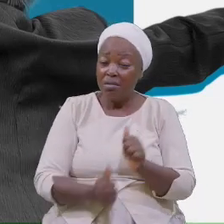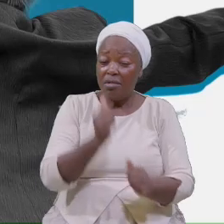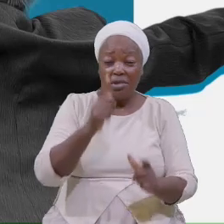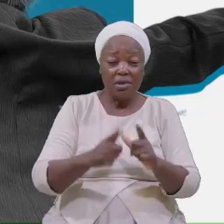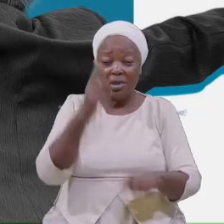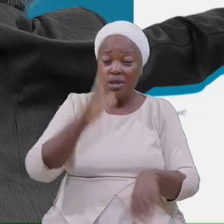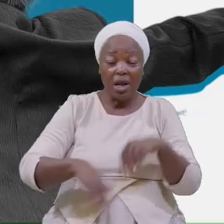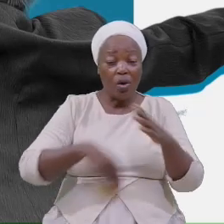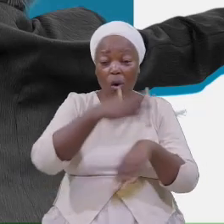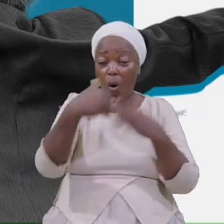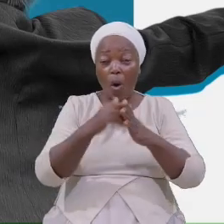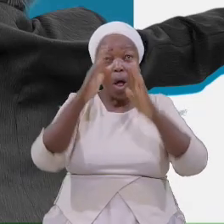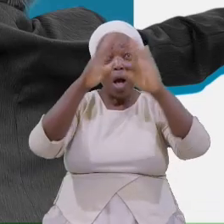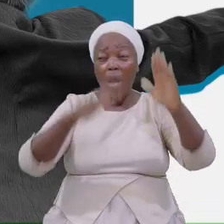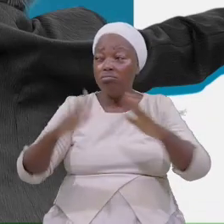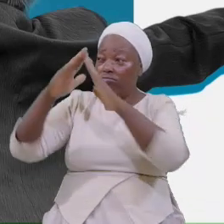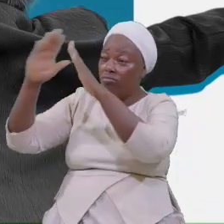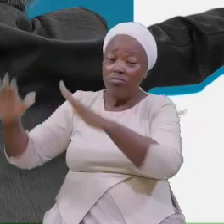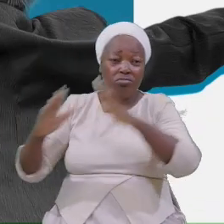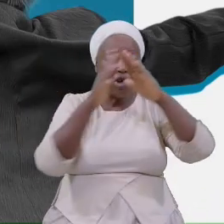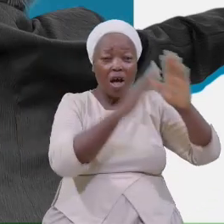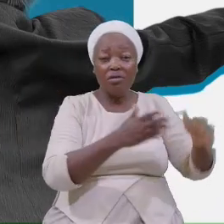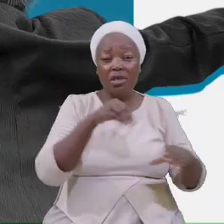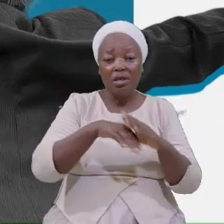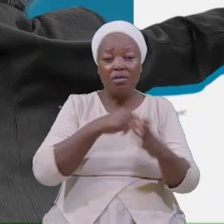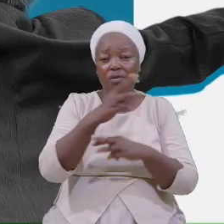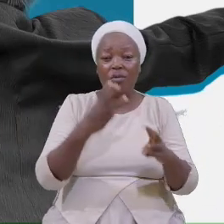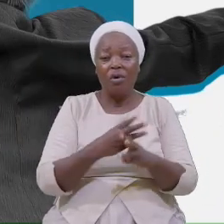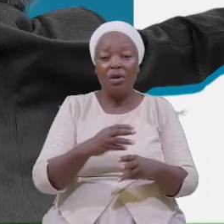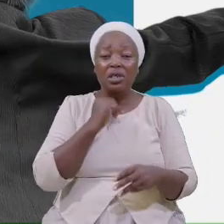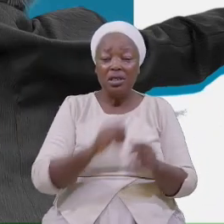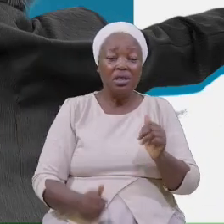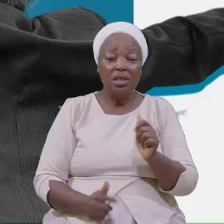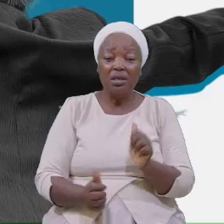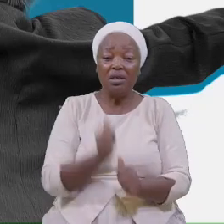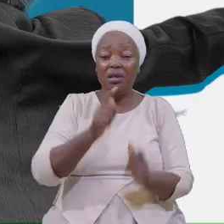in the world, greater than all the cars in the world.